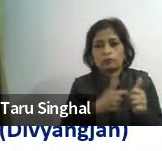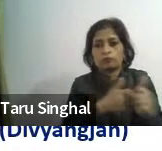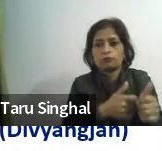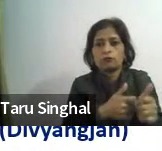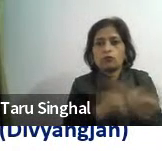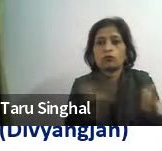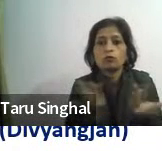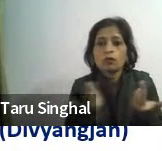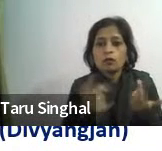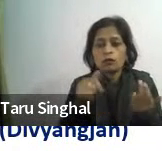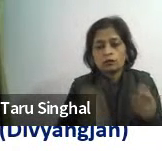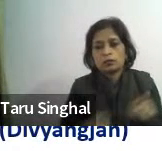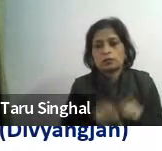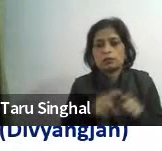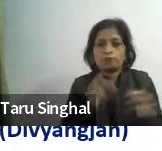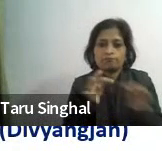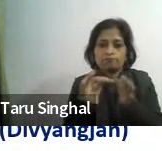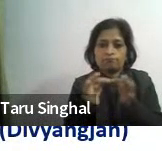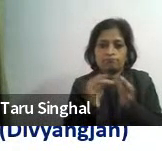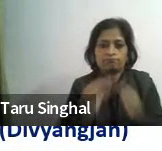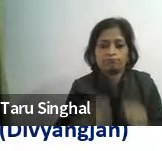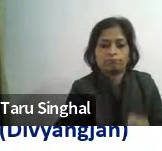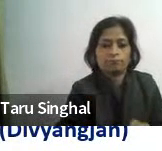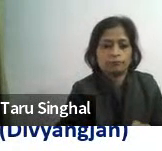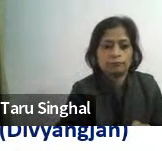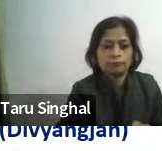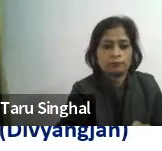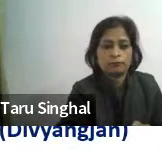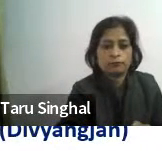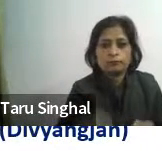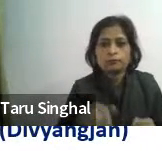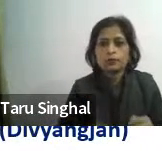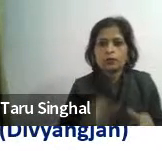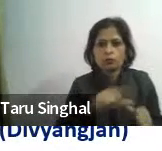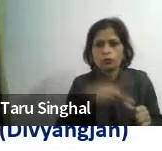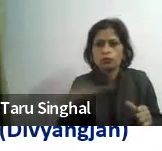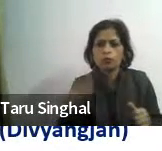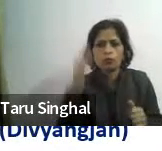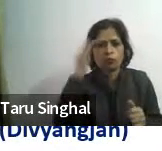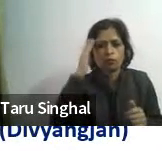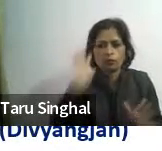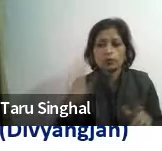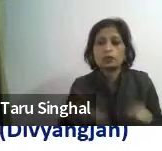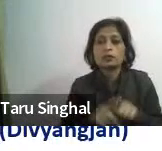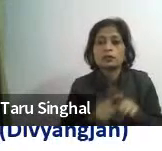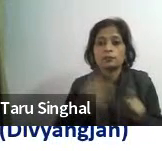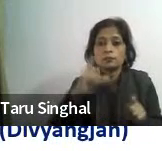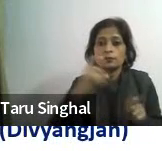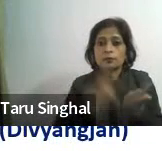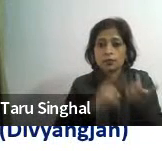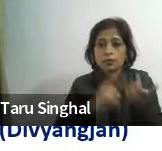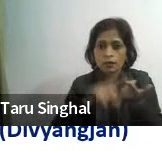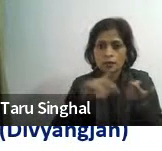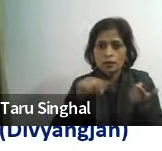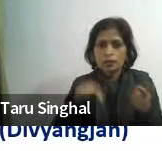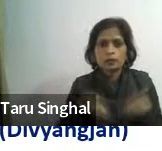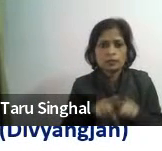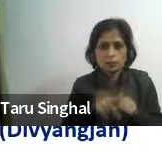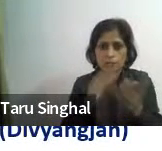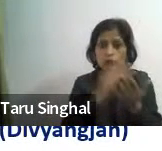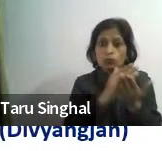Okay, thank you, ma'am. As we know that this is a CRE program, the Continuing Rehabilitation Education